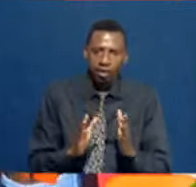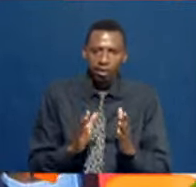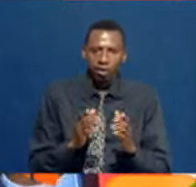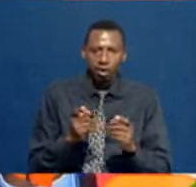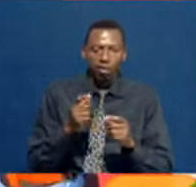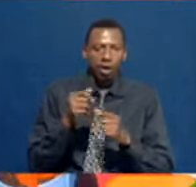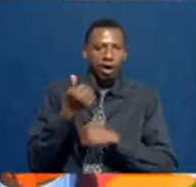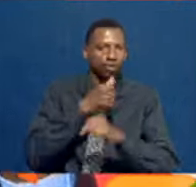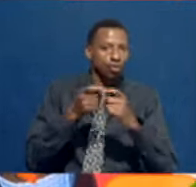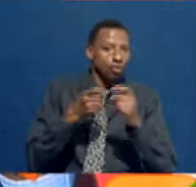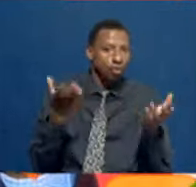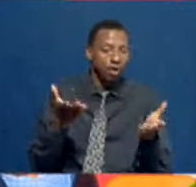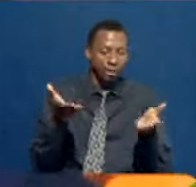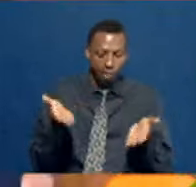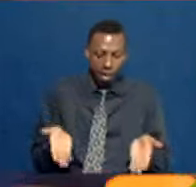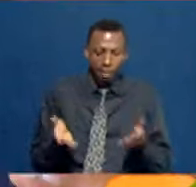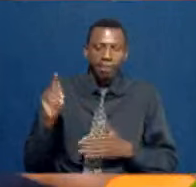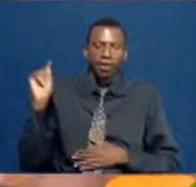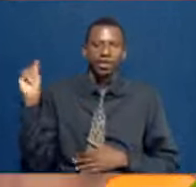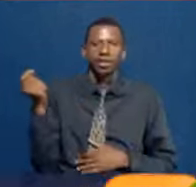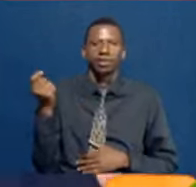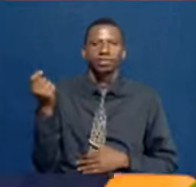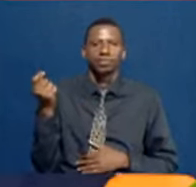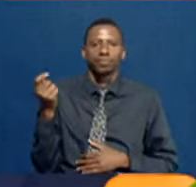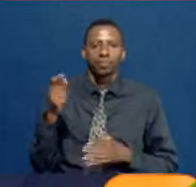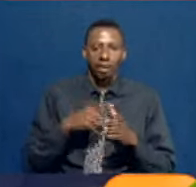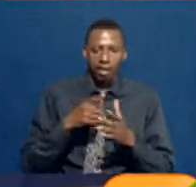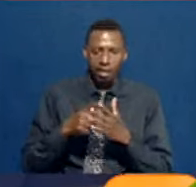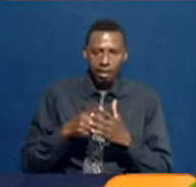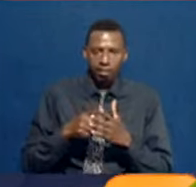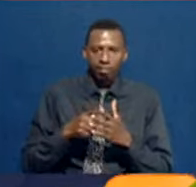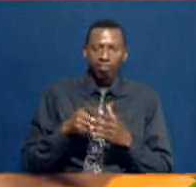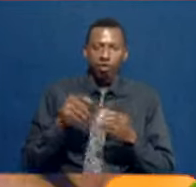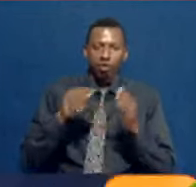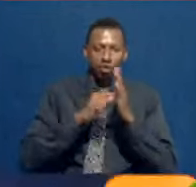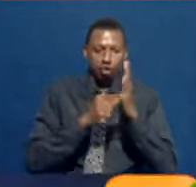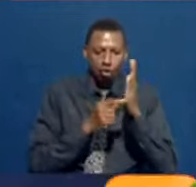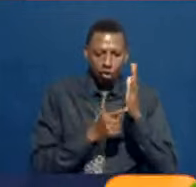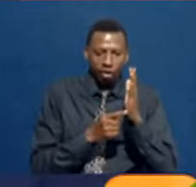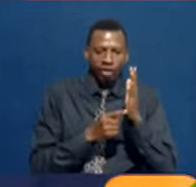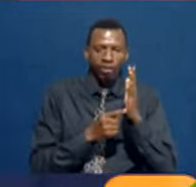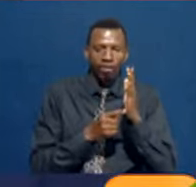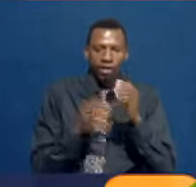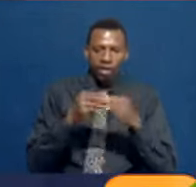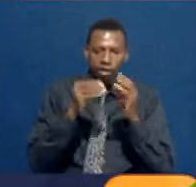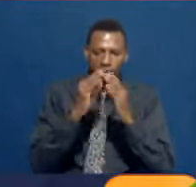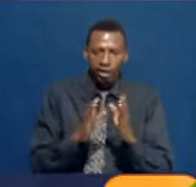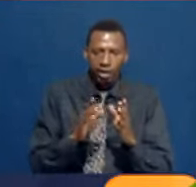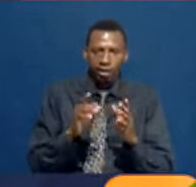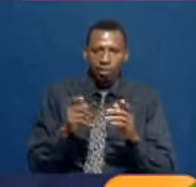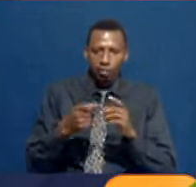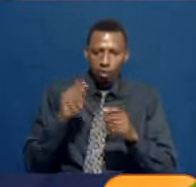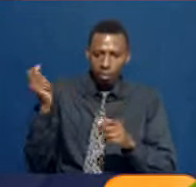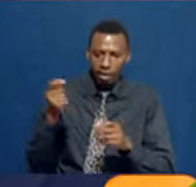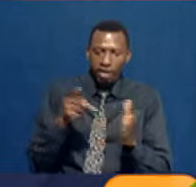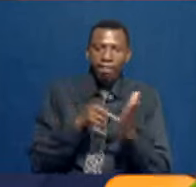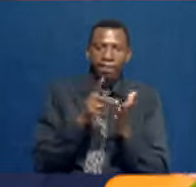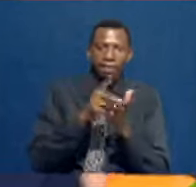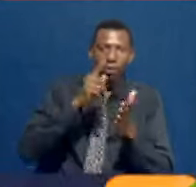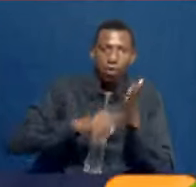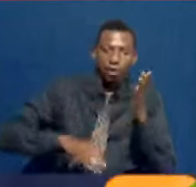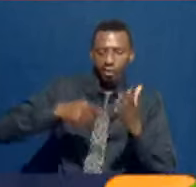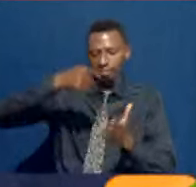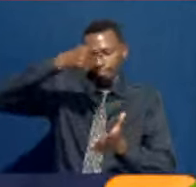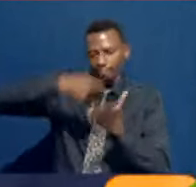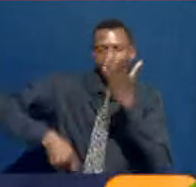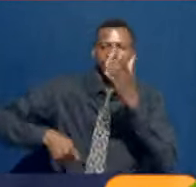within, such that the local content creators equally pay tax as the media houses do. They're